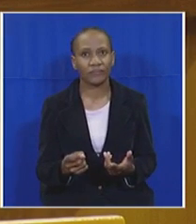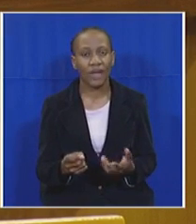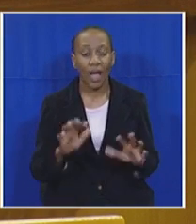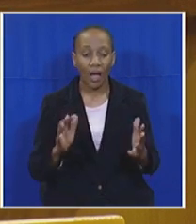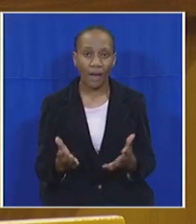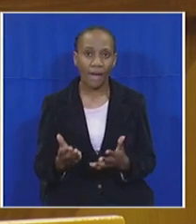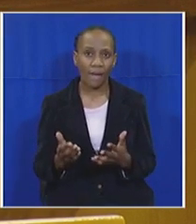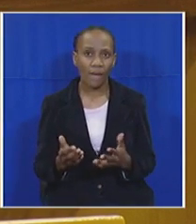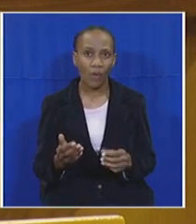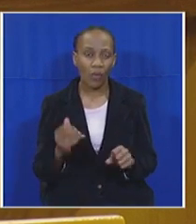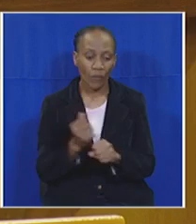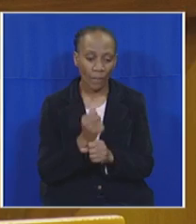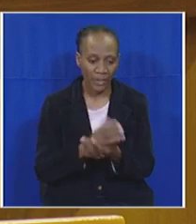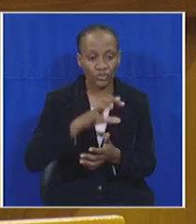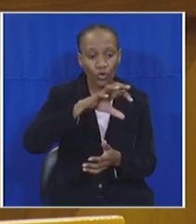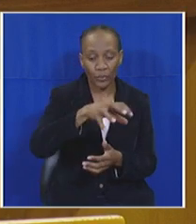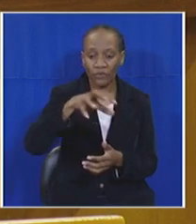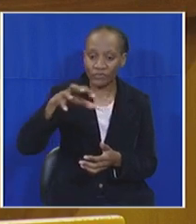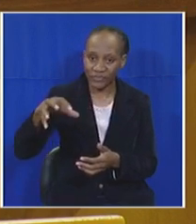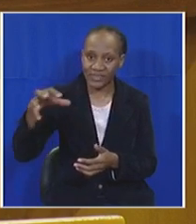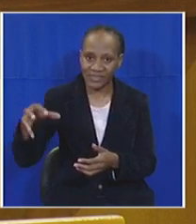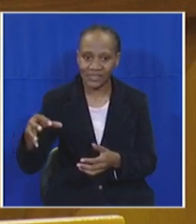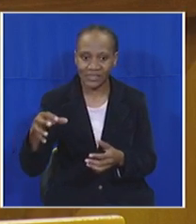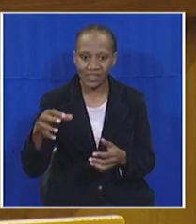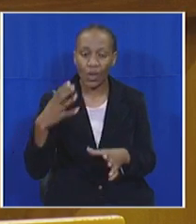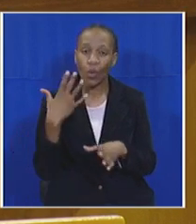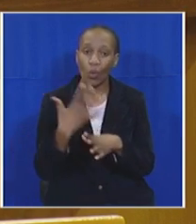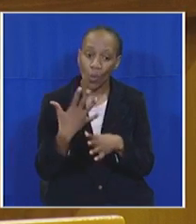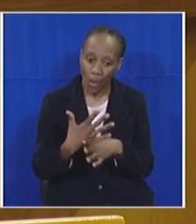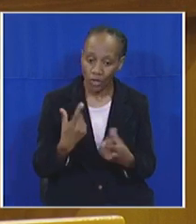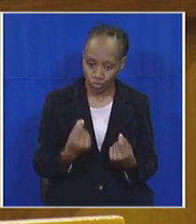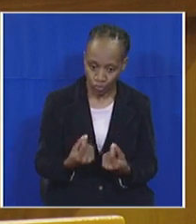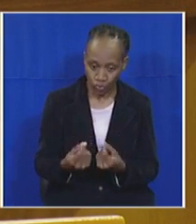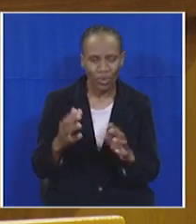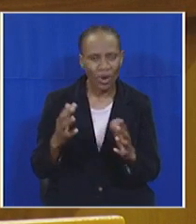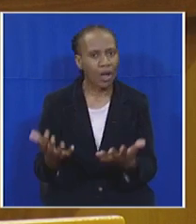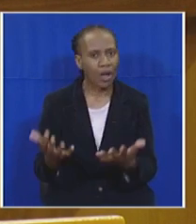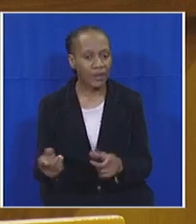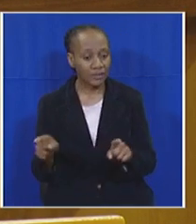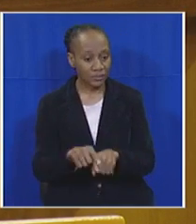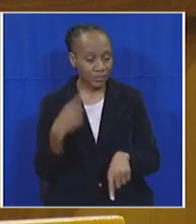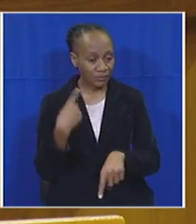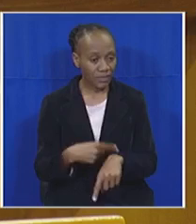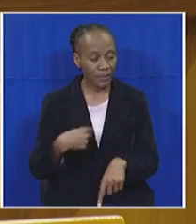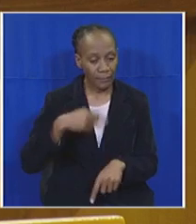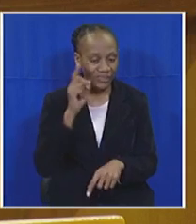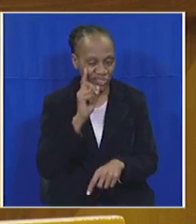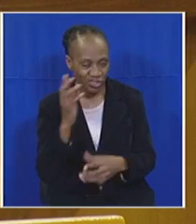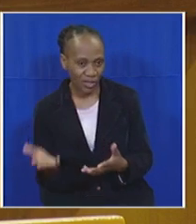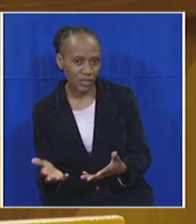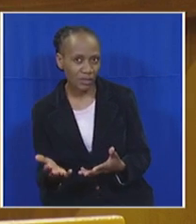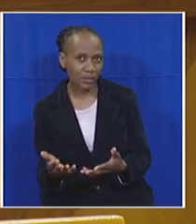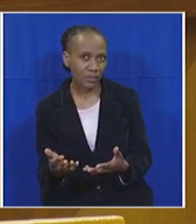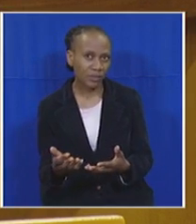desirability of keeping provinces as they are interrogate the functions they play, and critically reflect if these are not